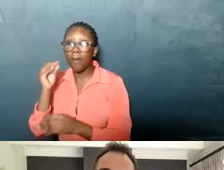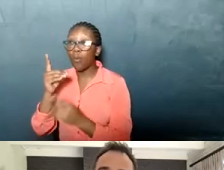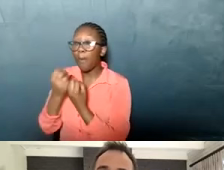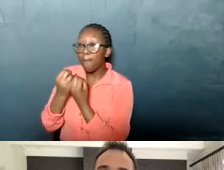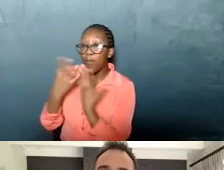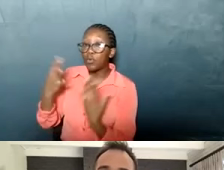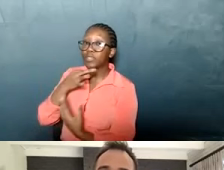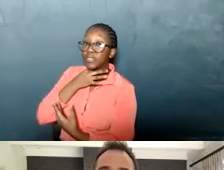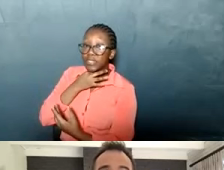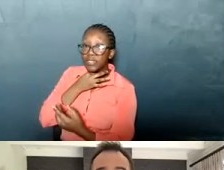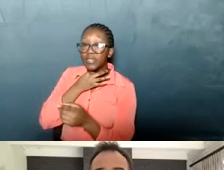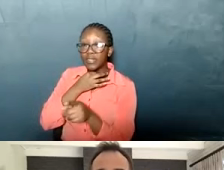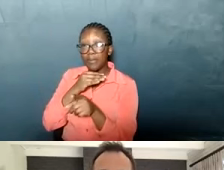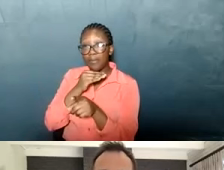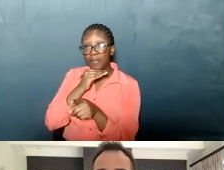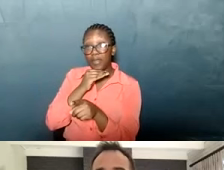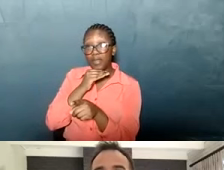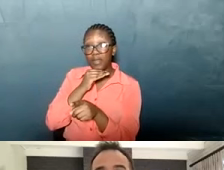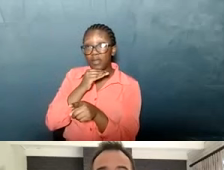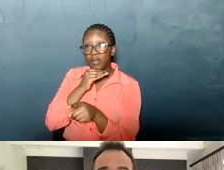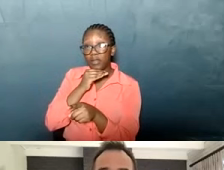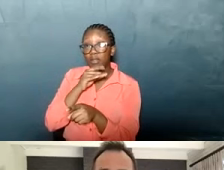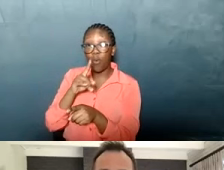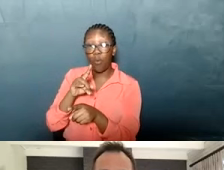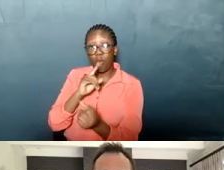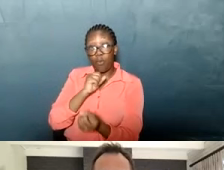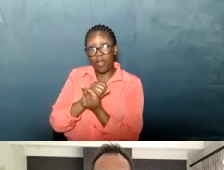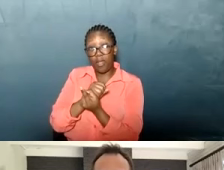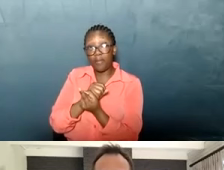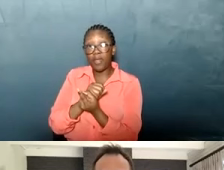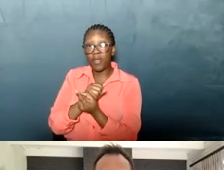this is intended to occur across the entire life course.